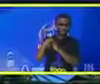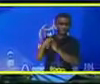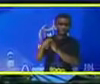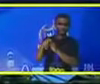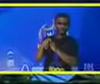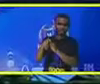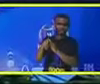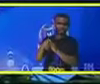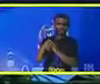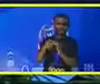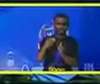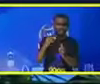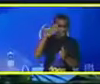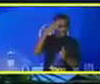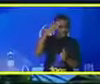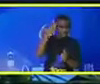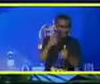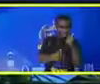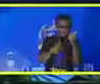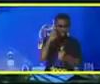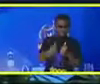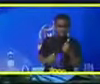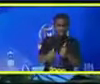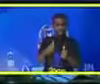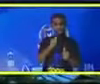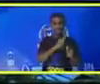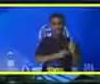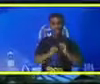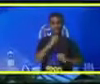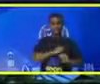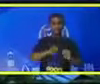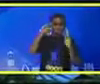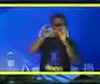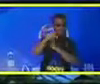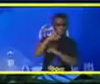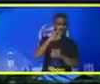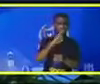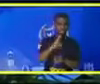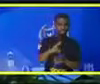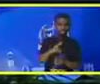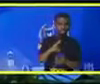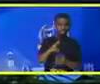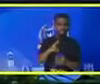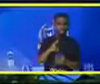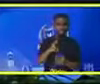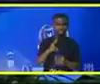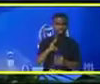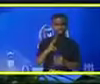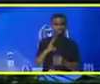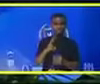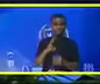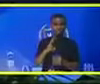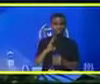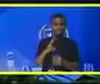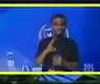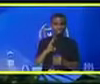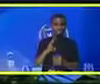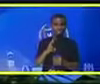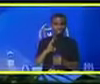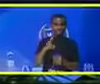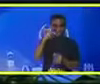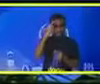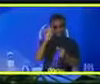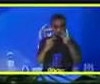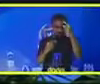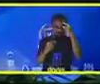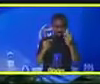of prophet he was, that he got into debt. I'm sure the man died out of depression because